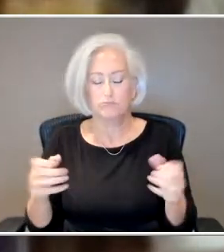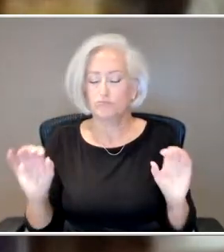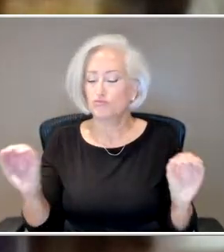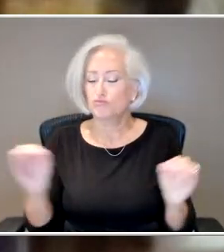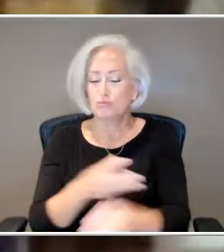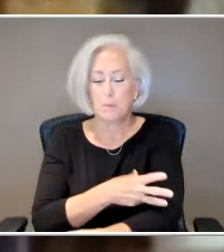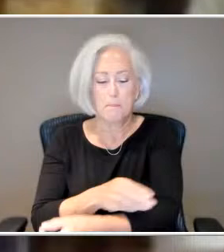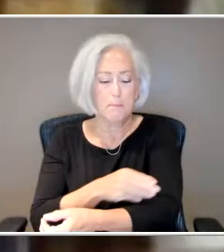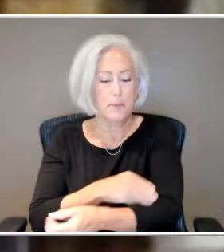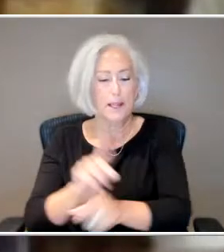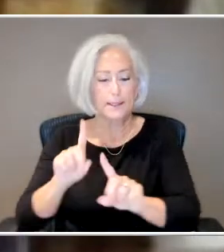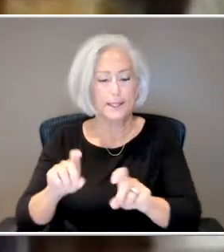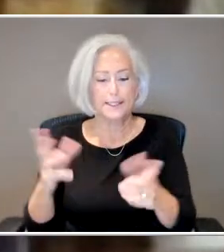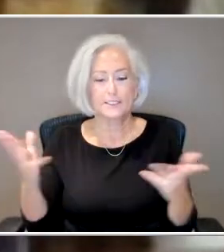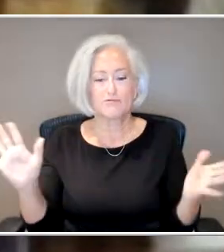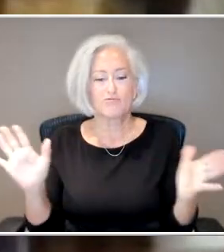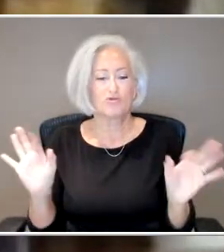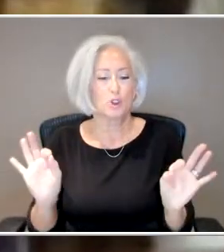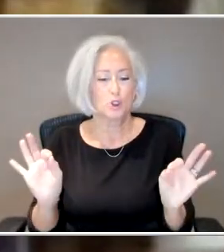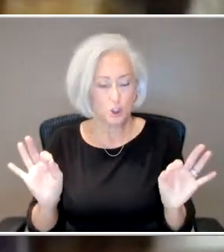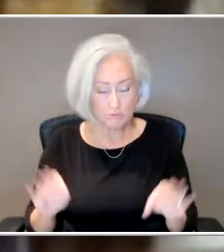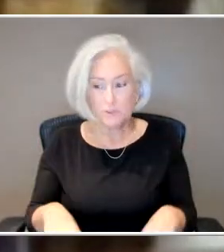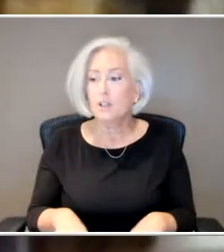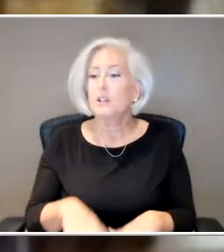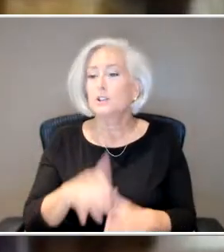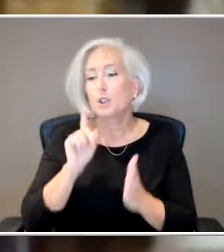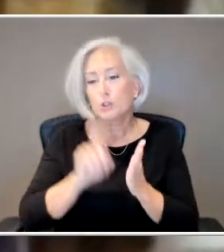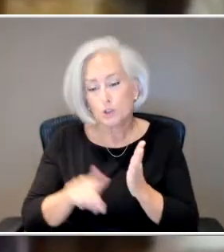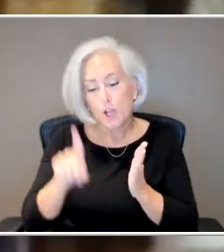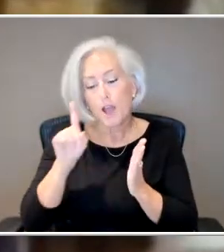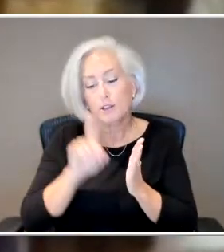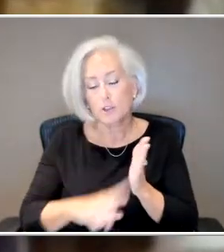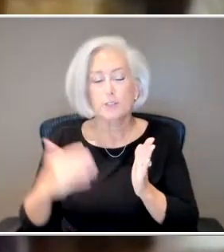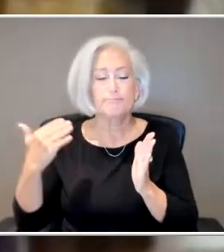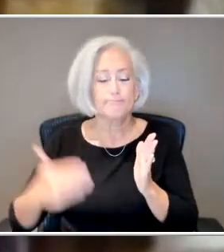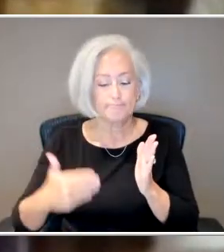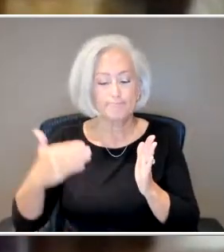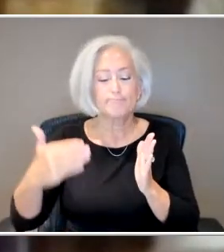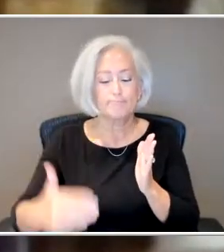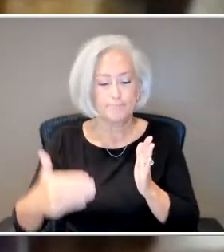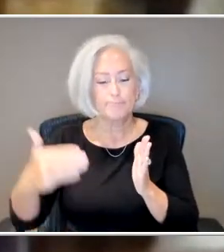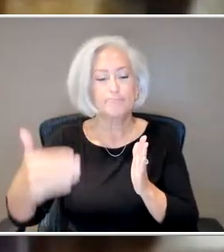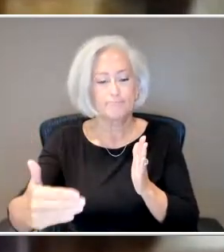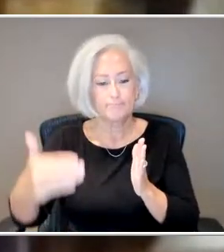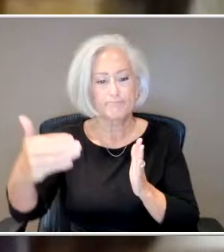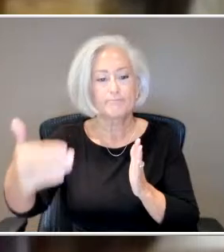sample. And so we continued to check that throughout the years.